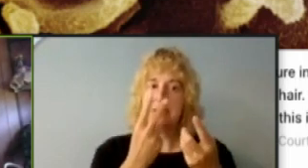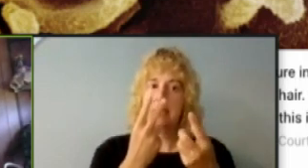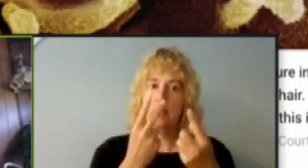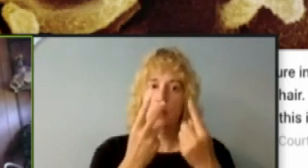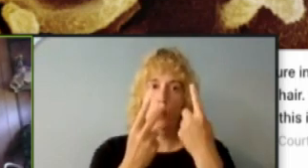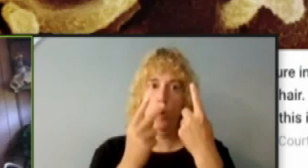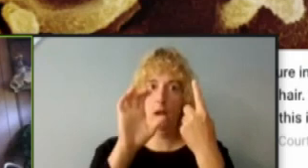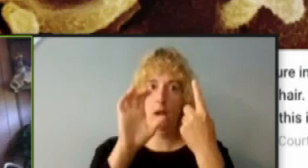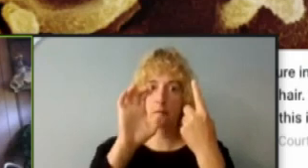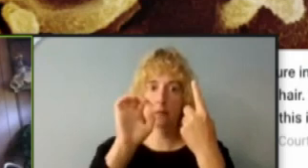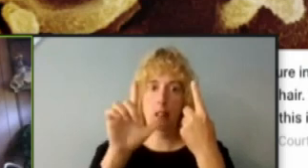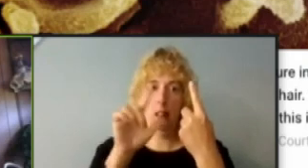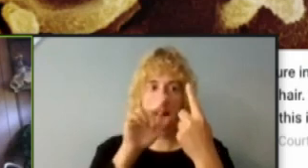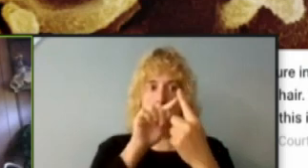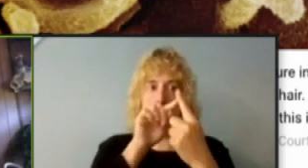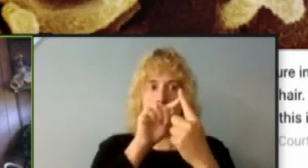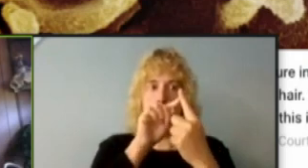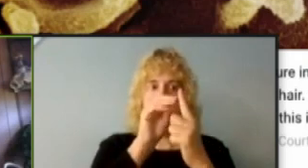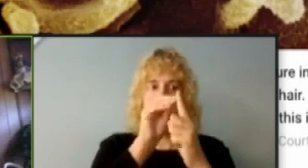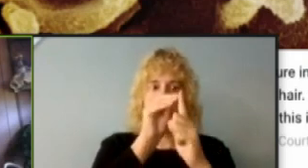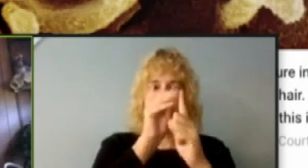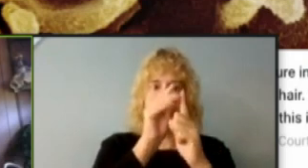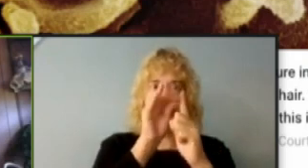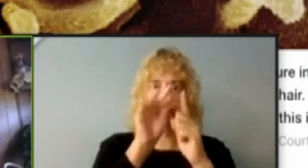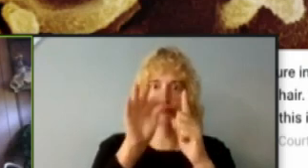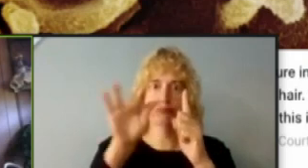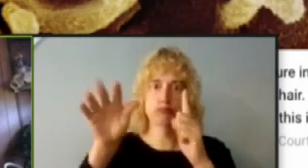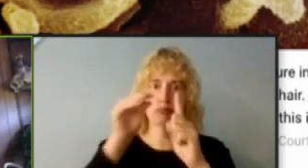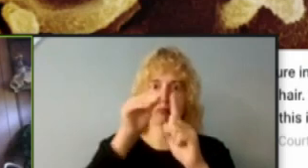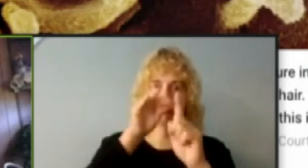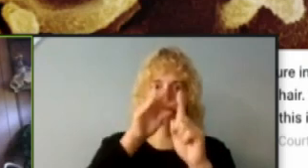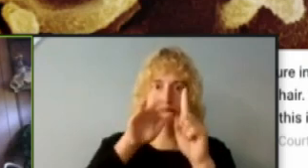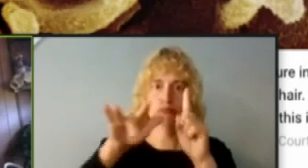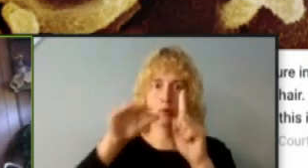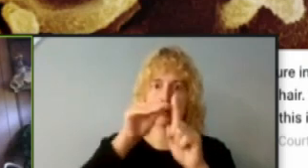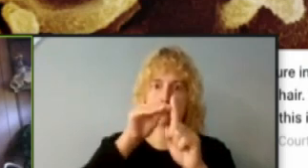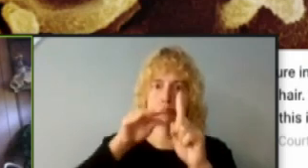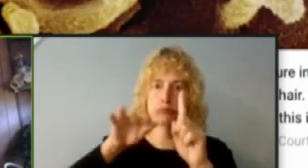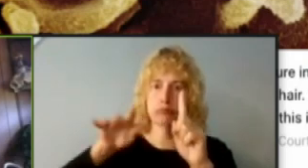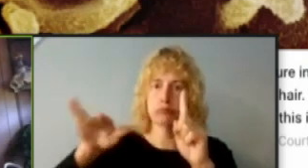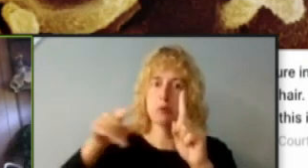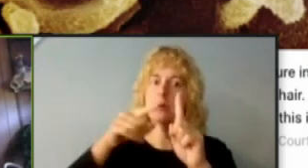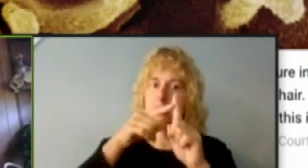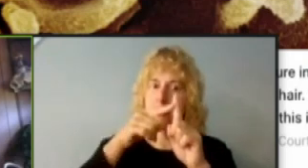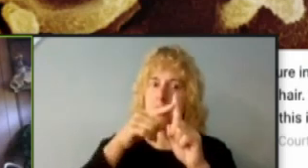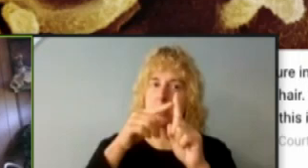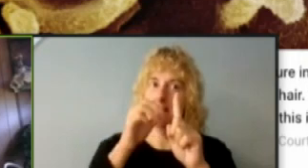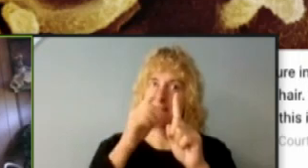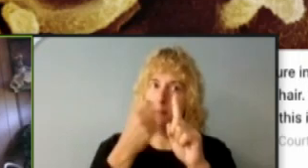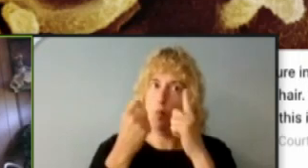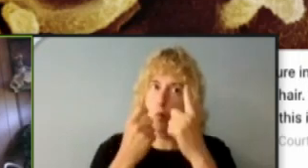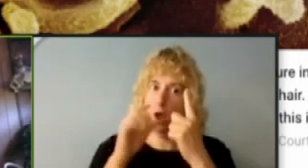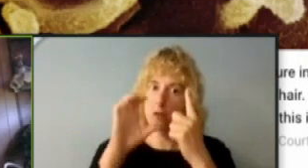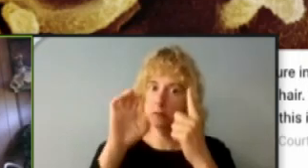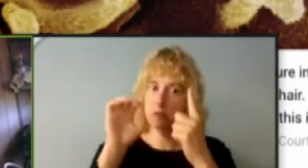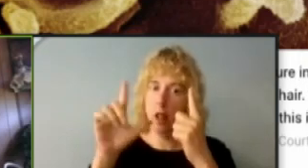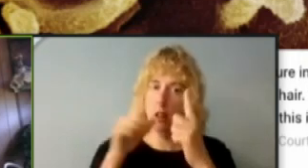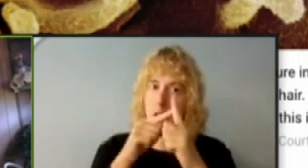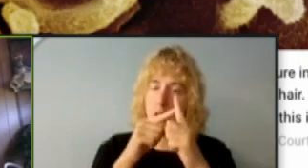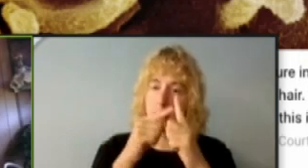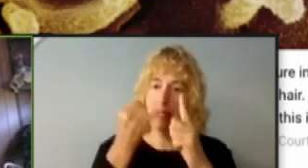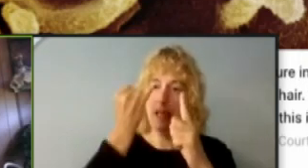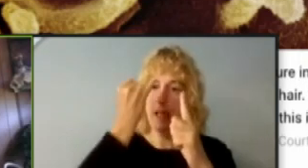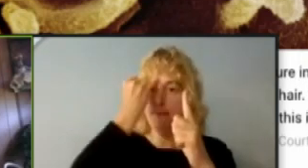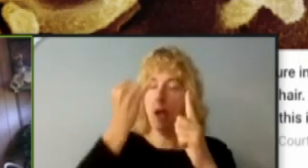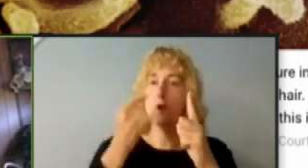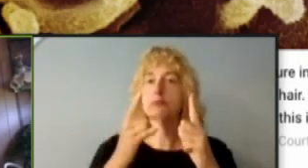cell, as well as the many viruses that are formed just in replication in one cell. So imagine that if you're talking or